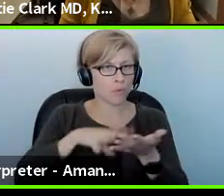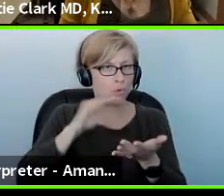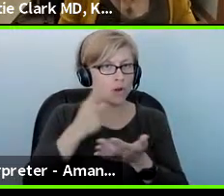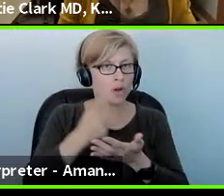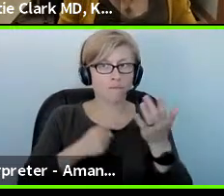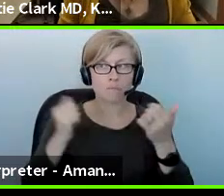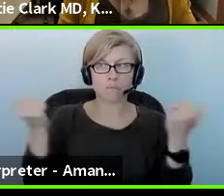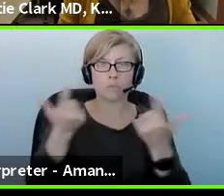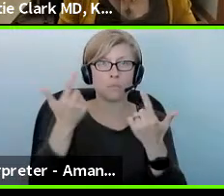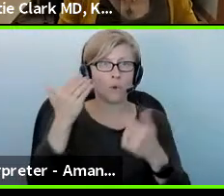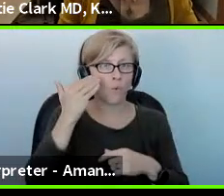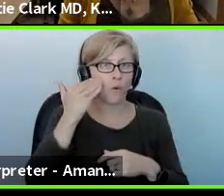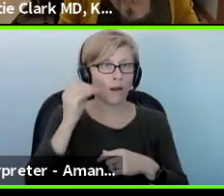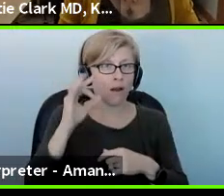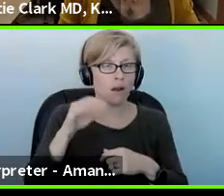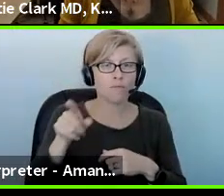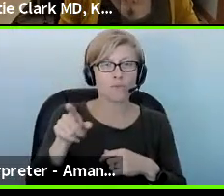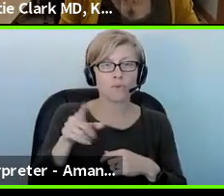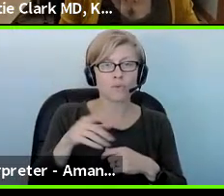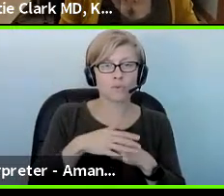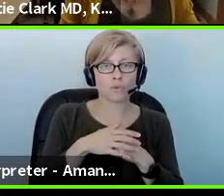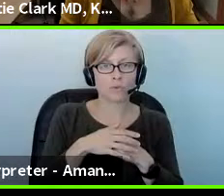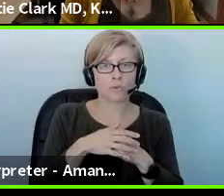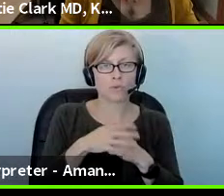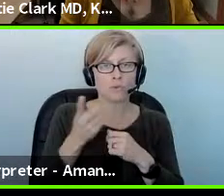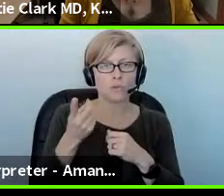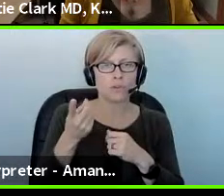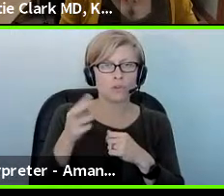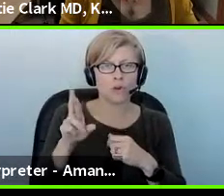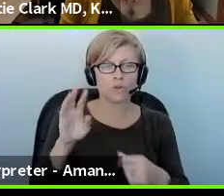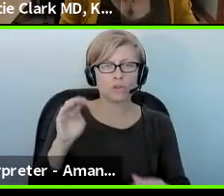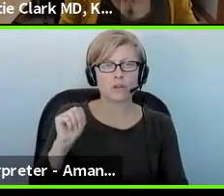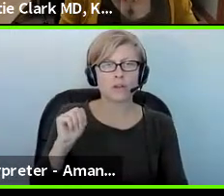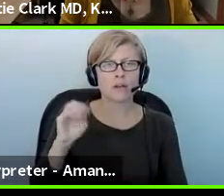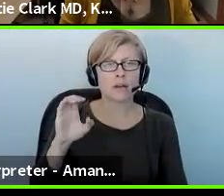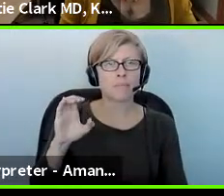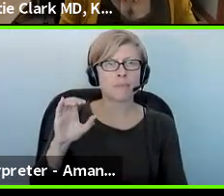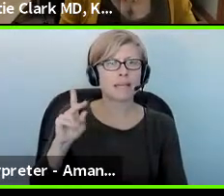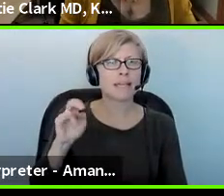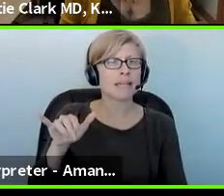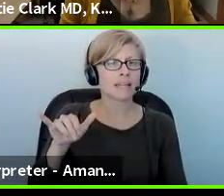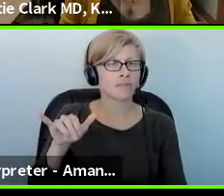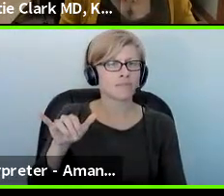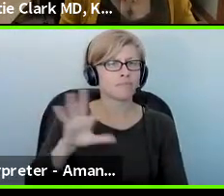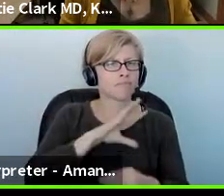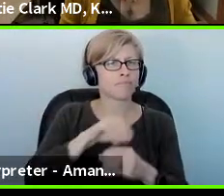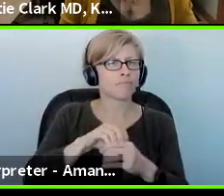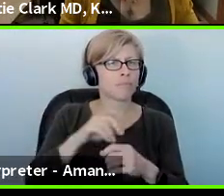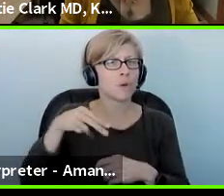of, you and Dr. Bakani McKinney participated in a press conference around this.